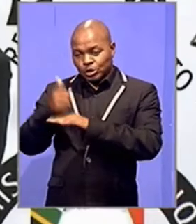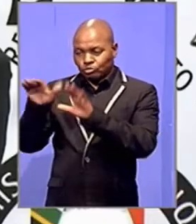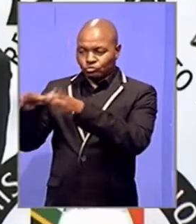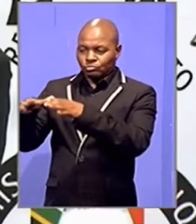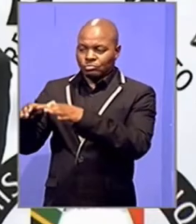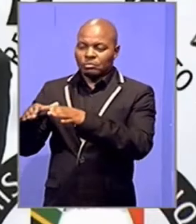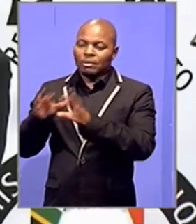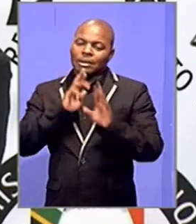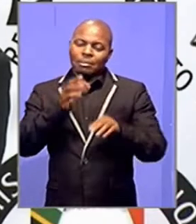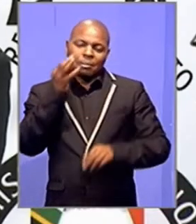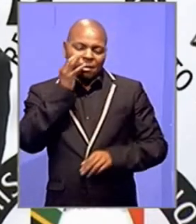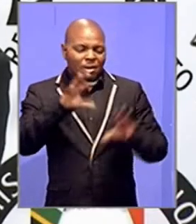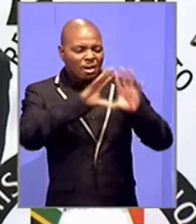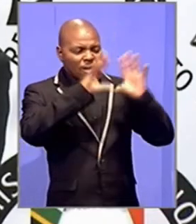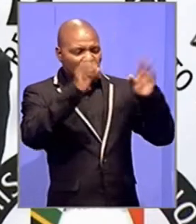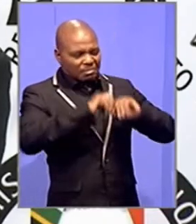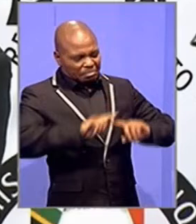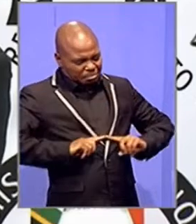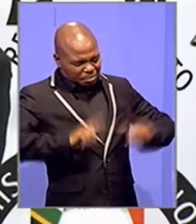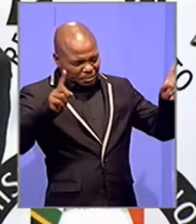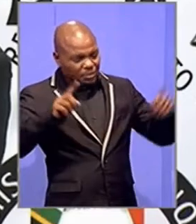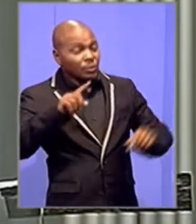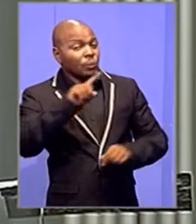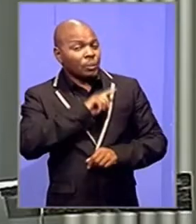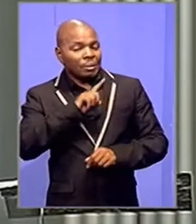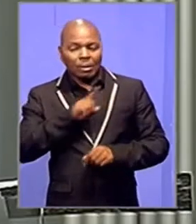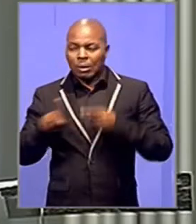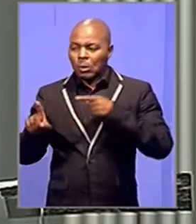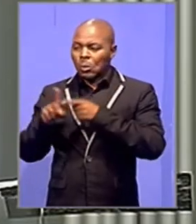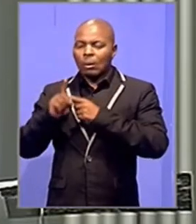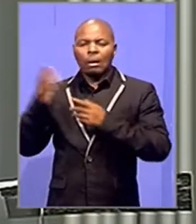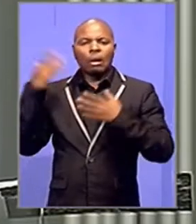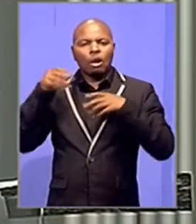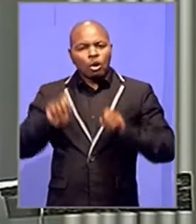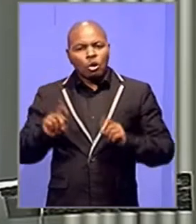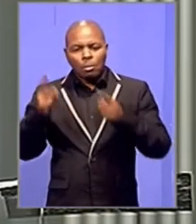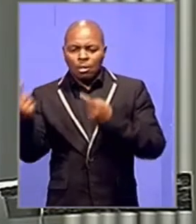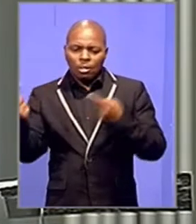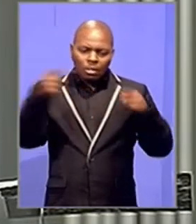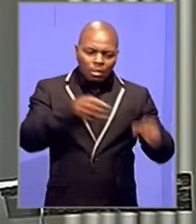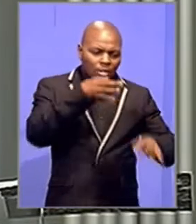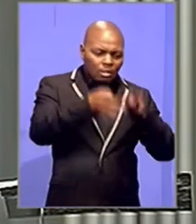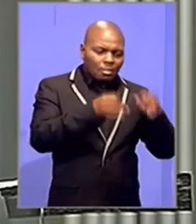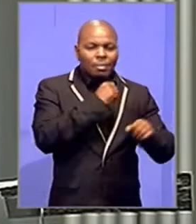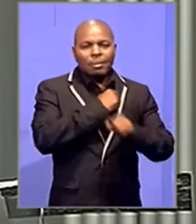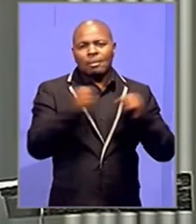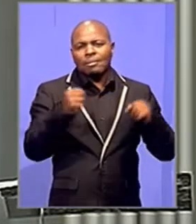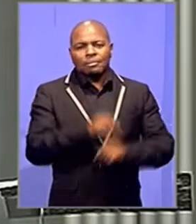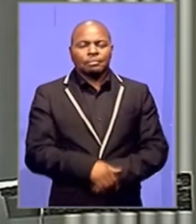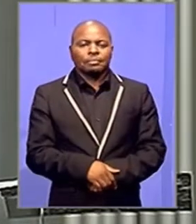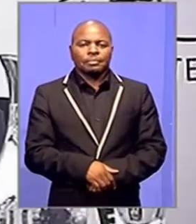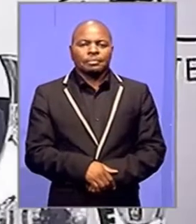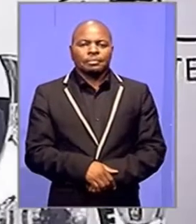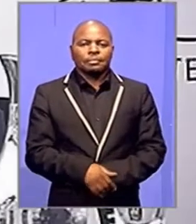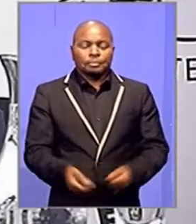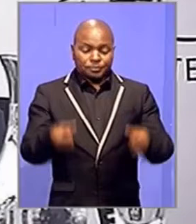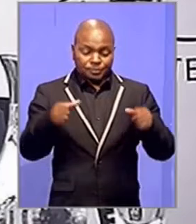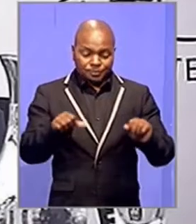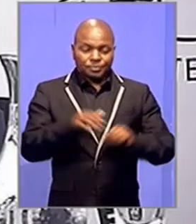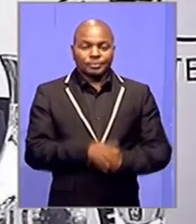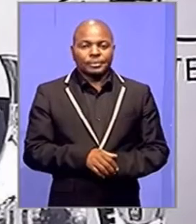re e di qhilela thoko ka hore Mopresidente eno wa mehleng ha ka fuwa monyetla wa ho ikarabella. Ho sa le